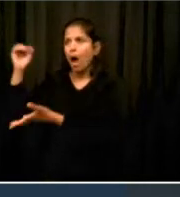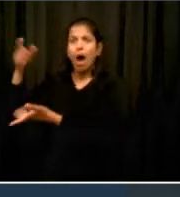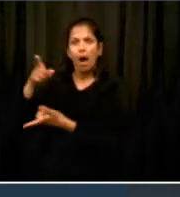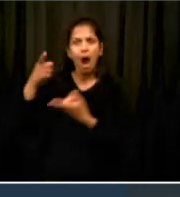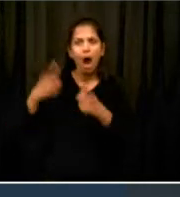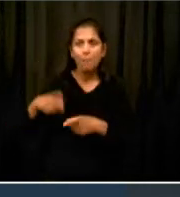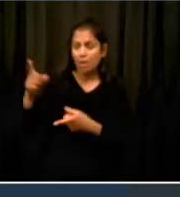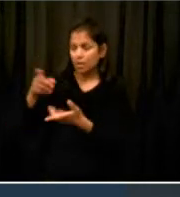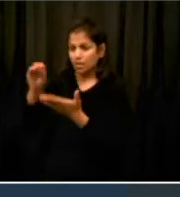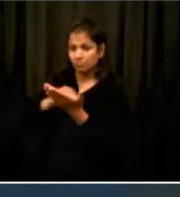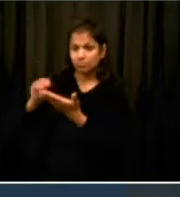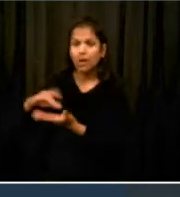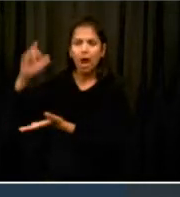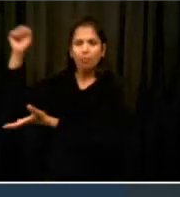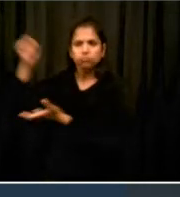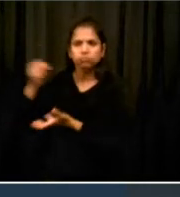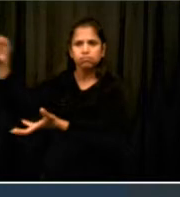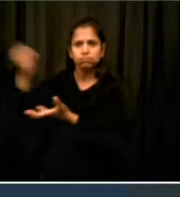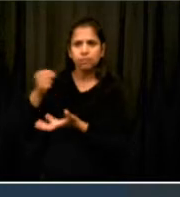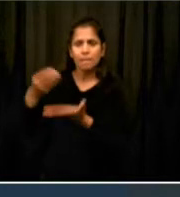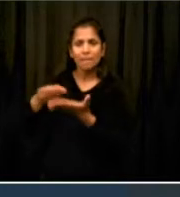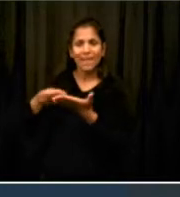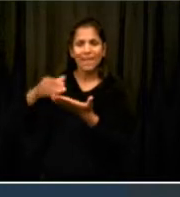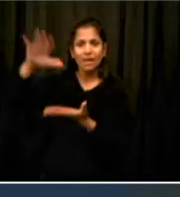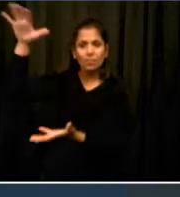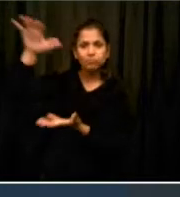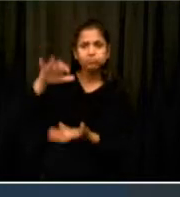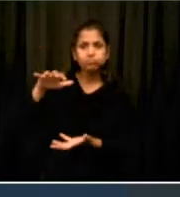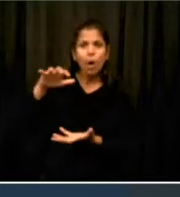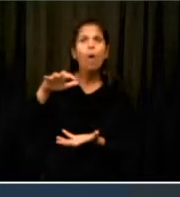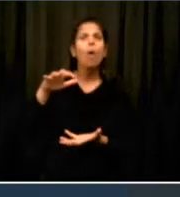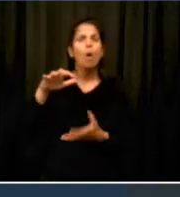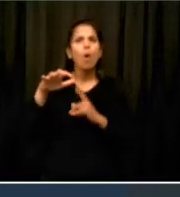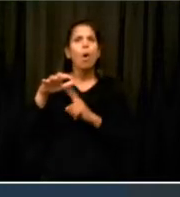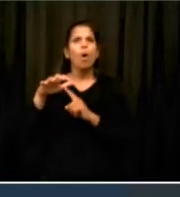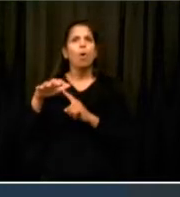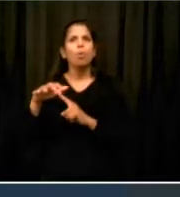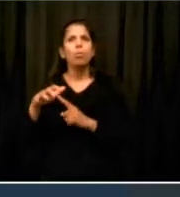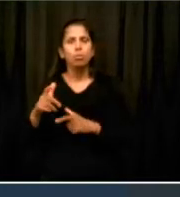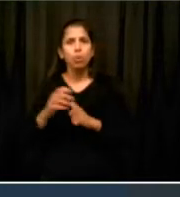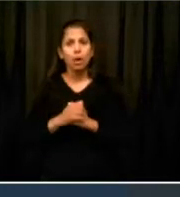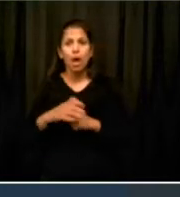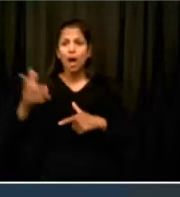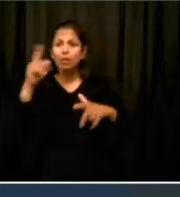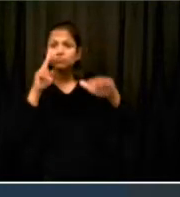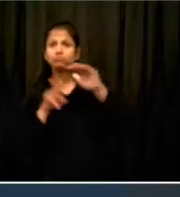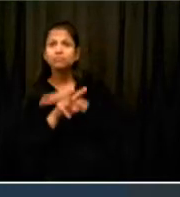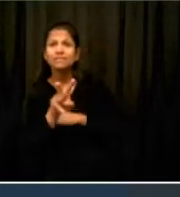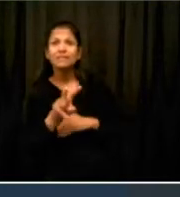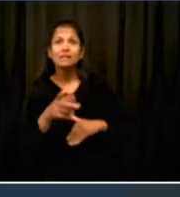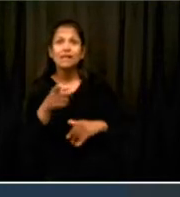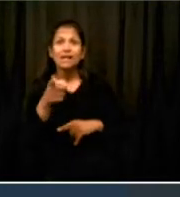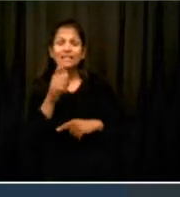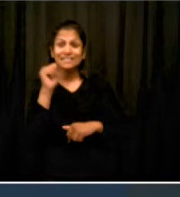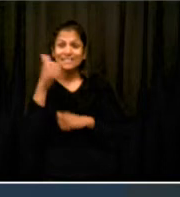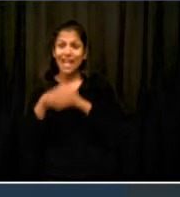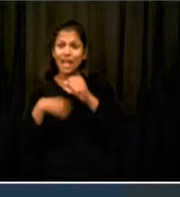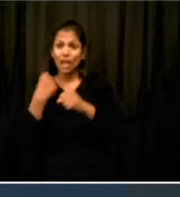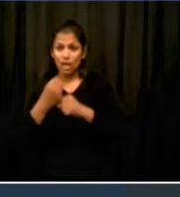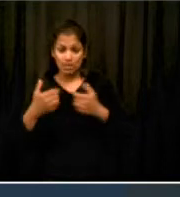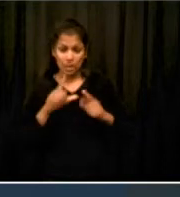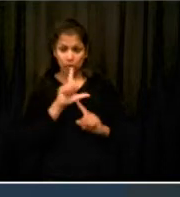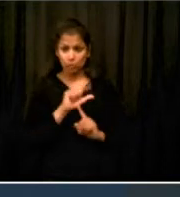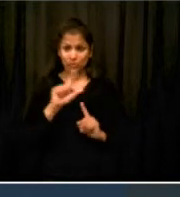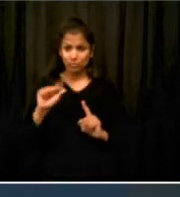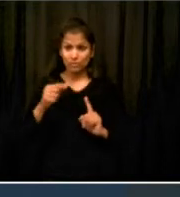I also want to mention what the mayor talked about interference by the Trump administration. Just last week, New York